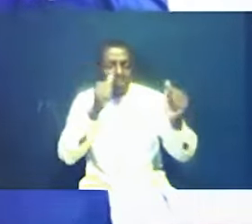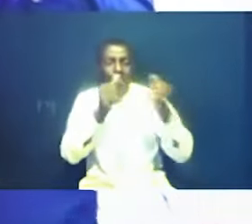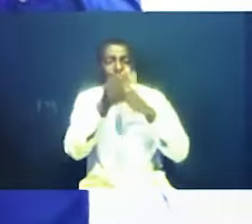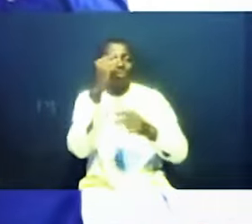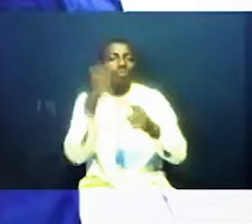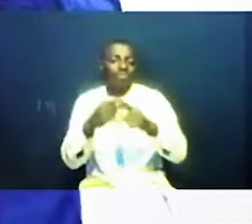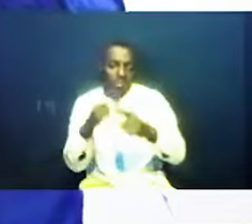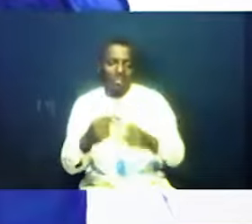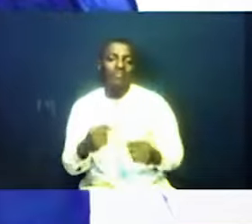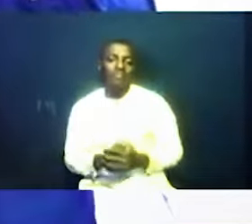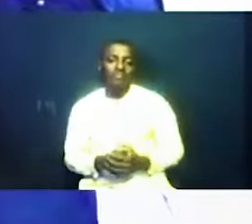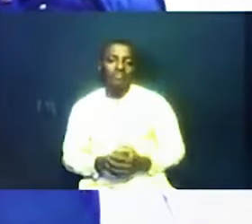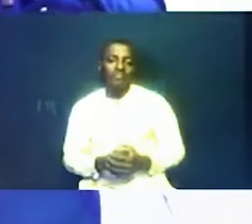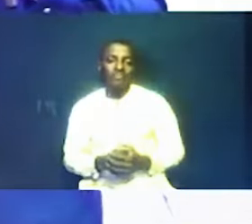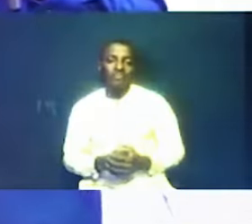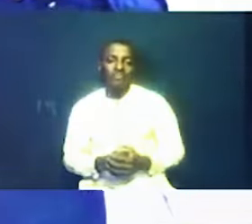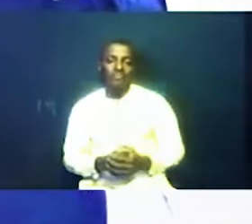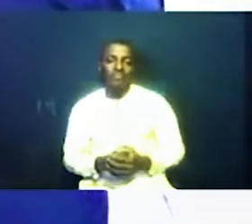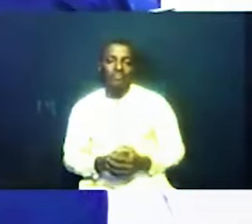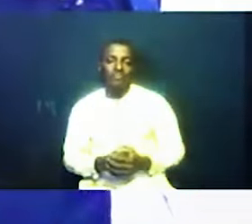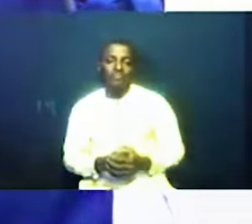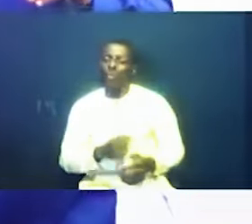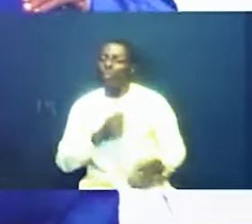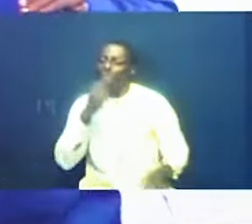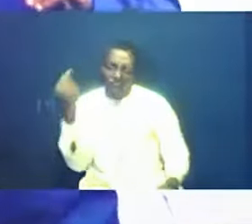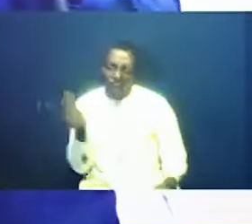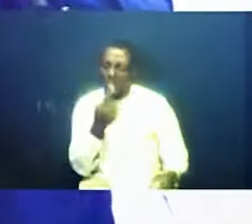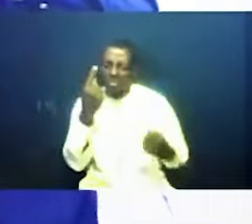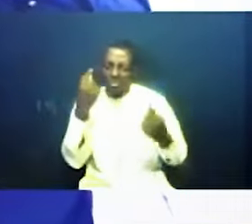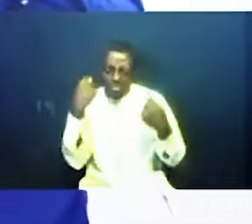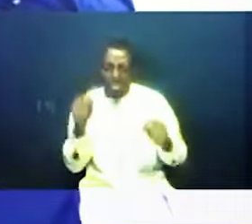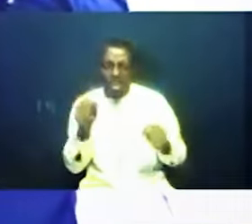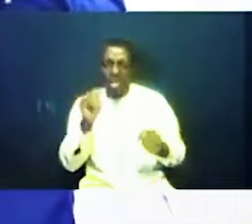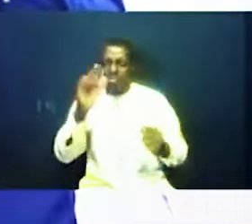perspective. Draw the lines of resistance.